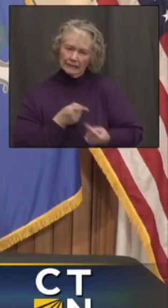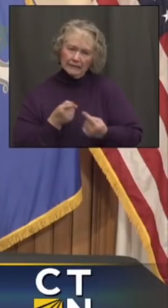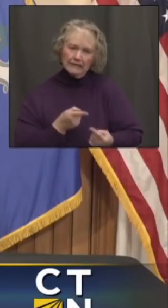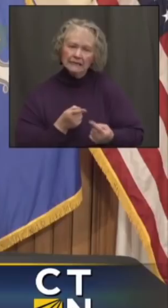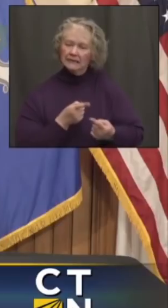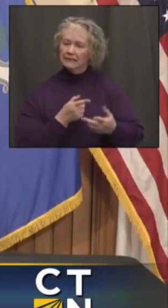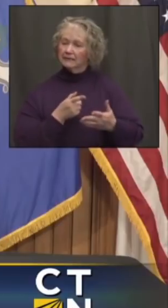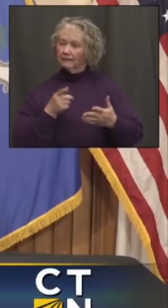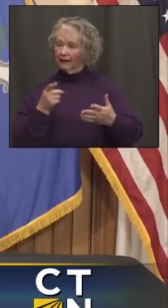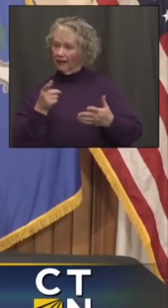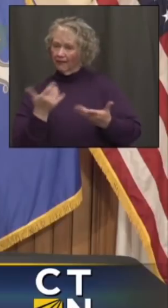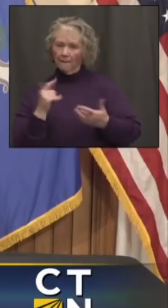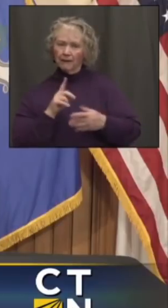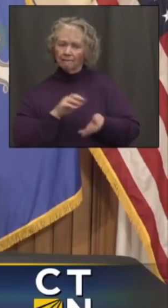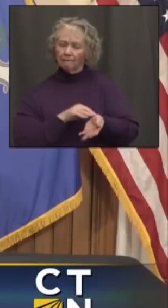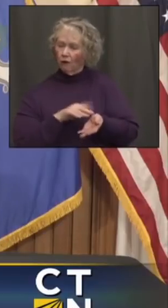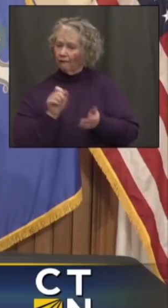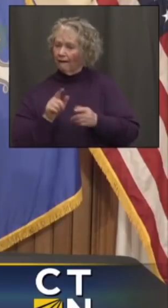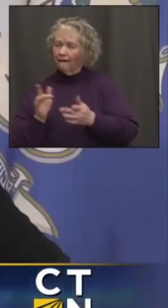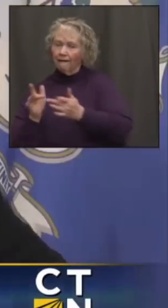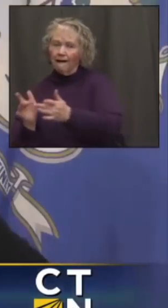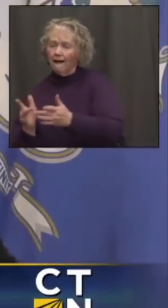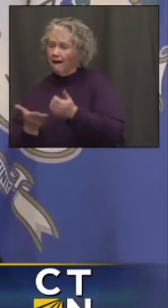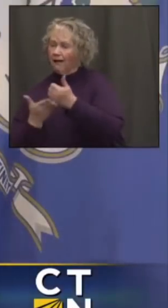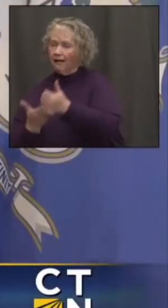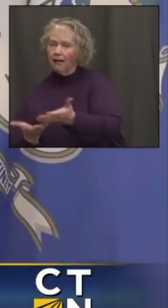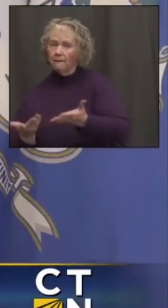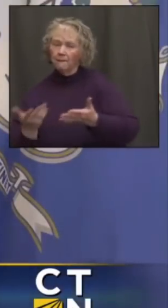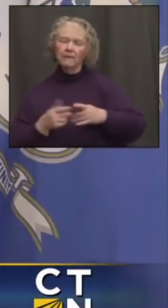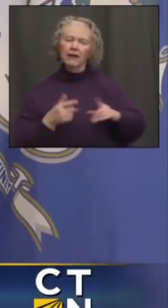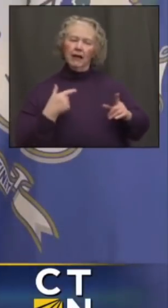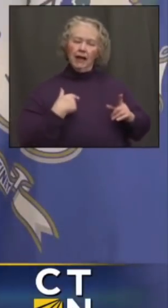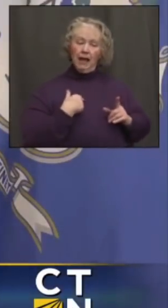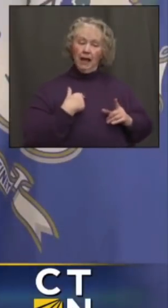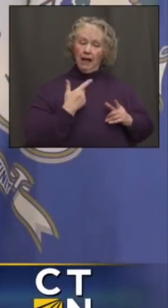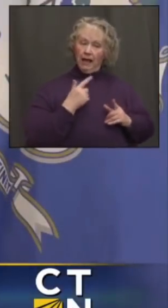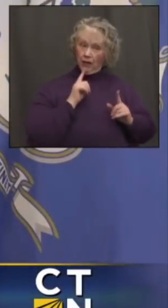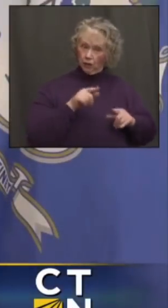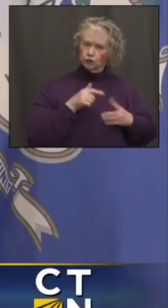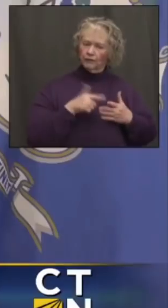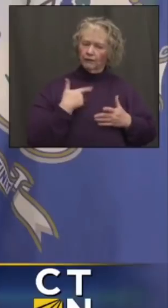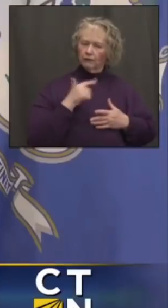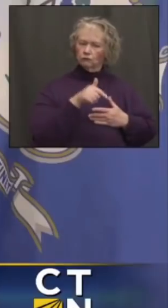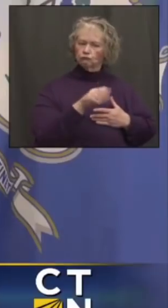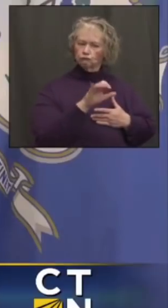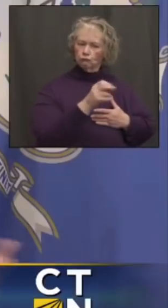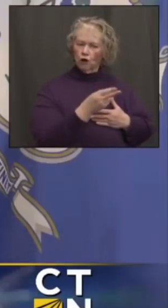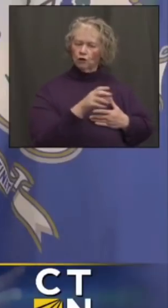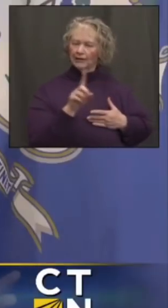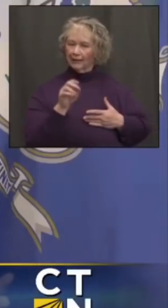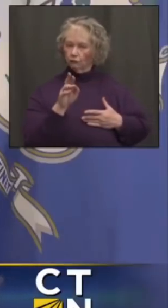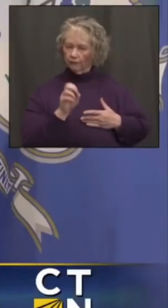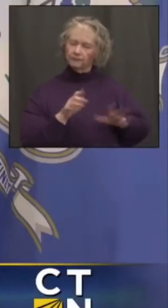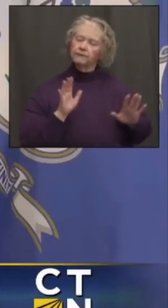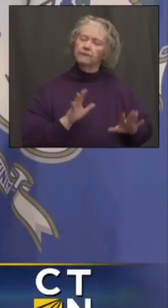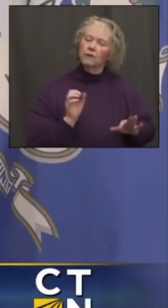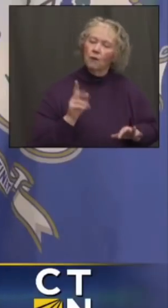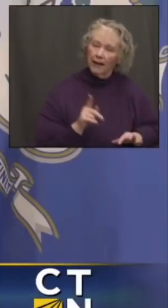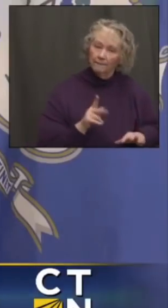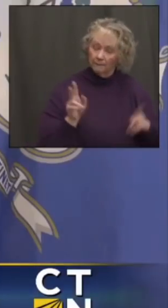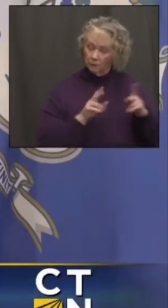advocate, to reach underserved communities, even to reach essential workers? Because you would assume a lot of those folks would have